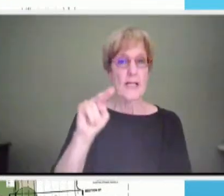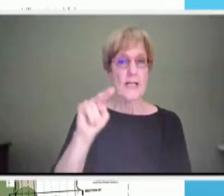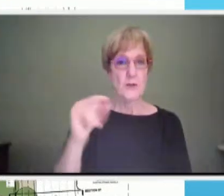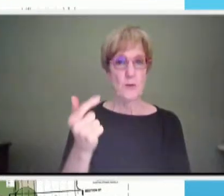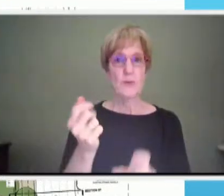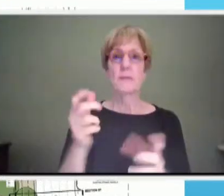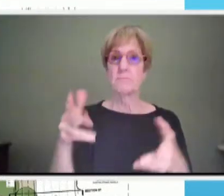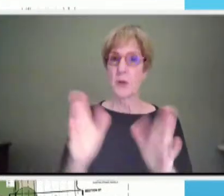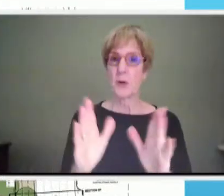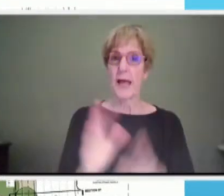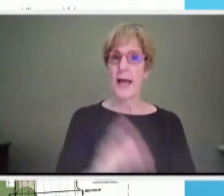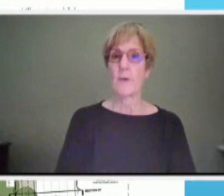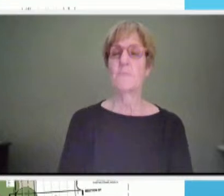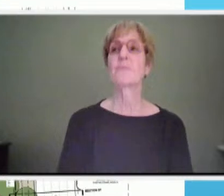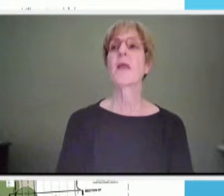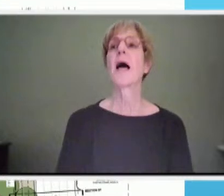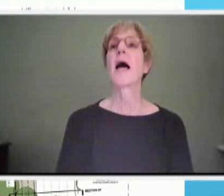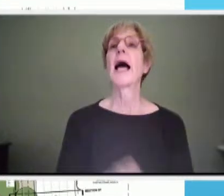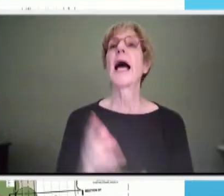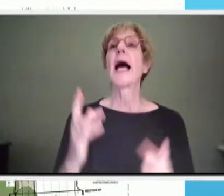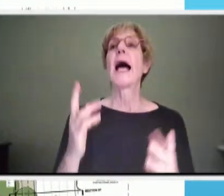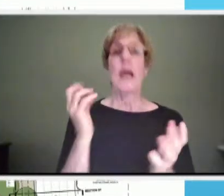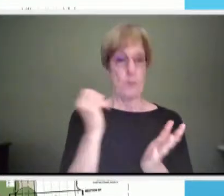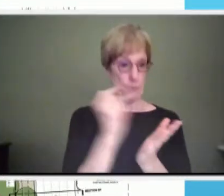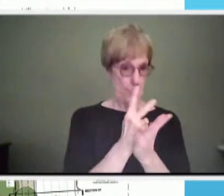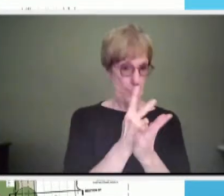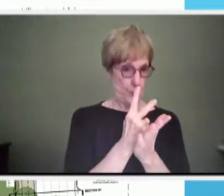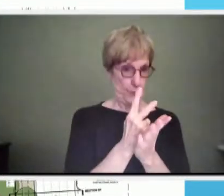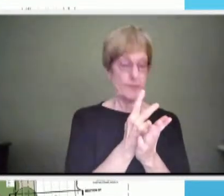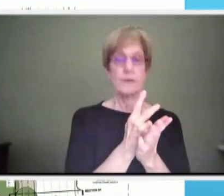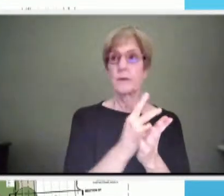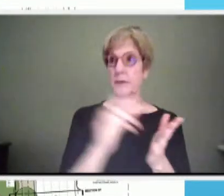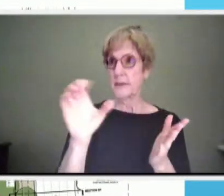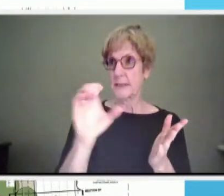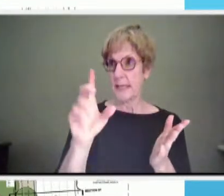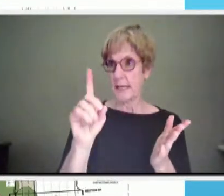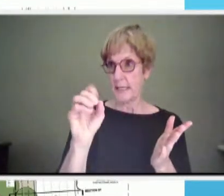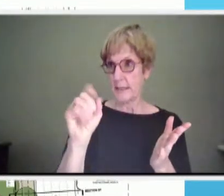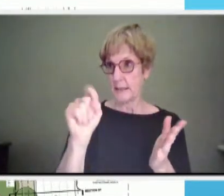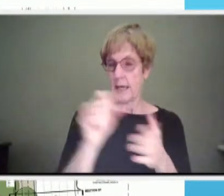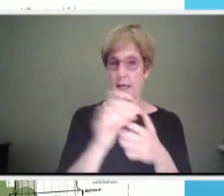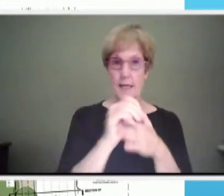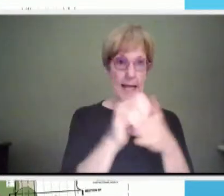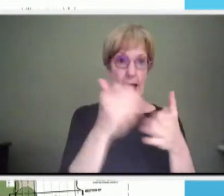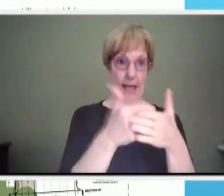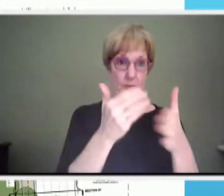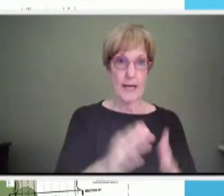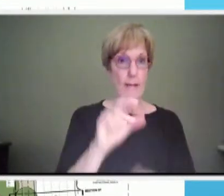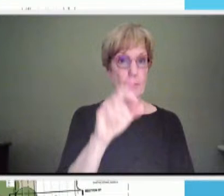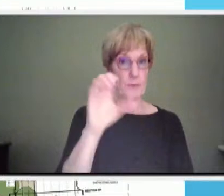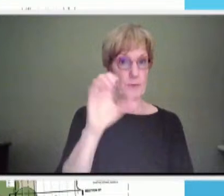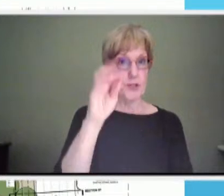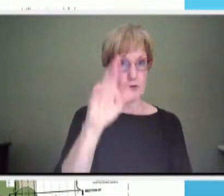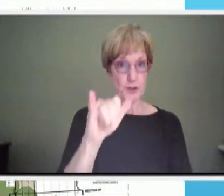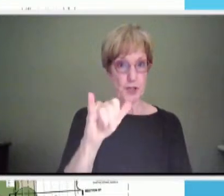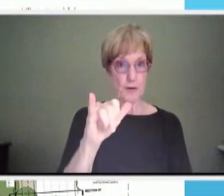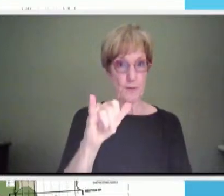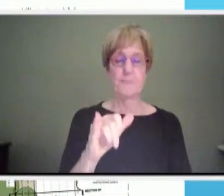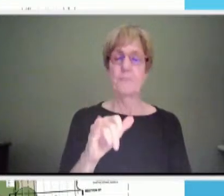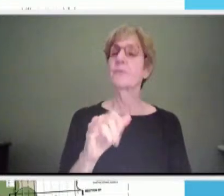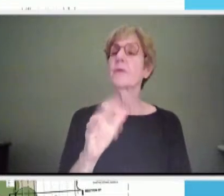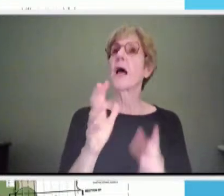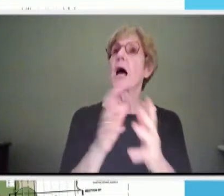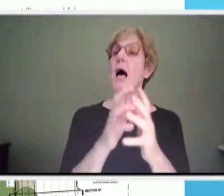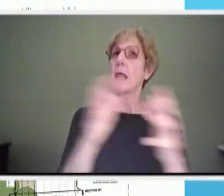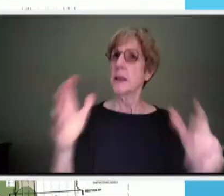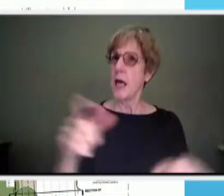allowed. Since this rezoning was approved, CDOT and neighborhood leadership in Cherry has spent a lot of time and are